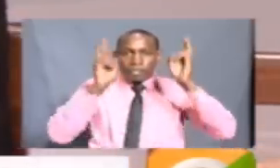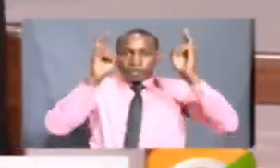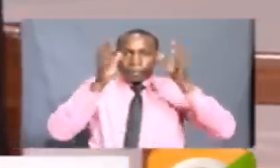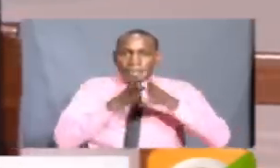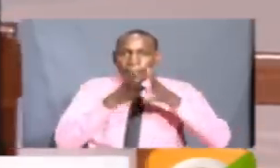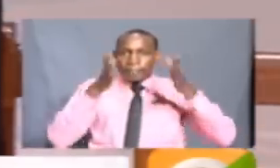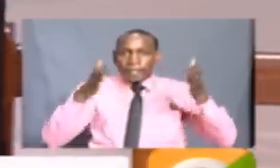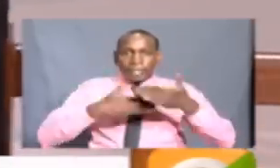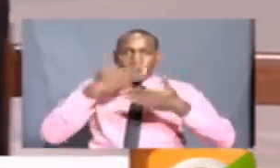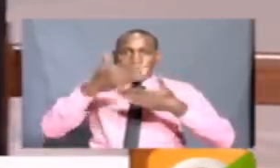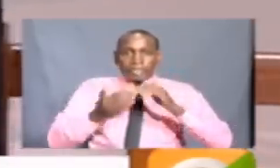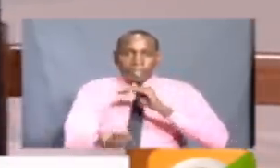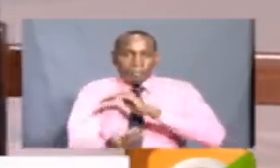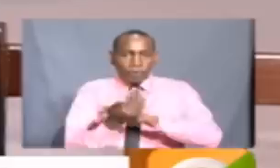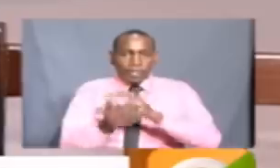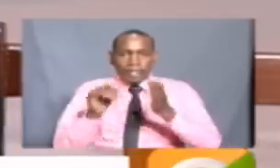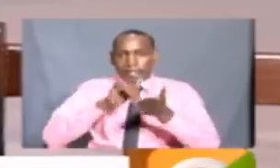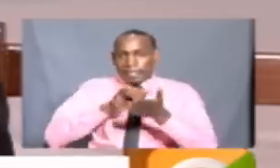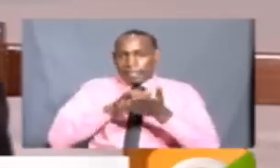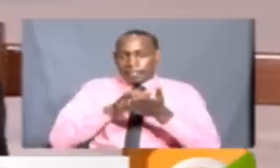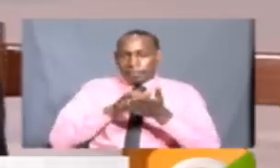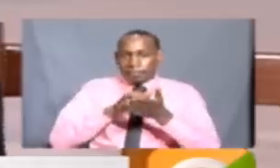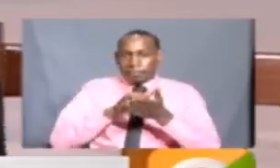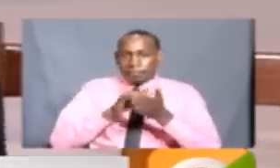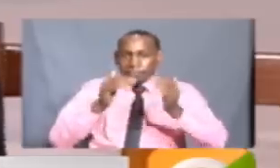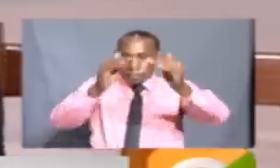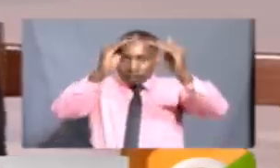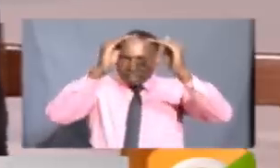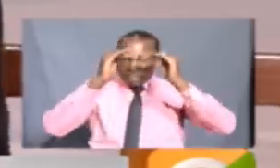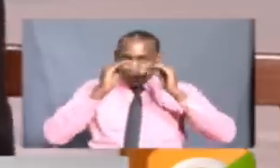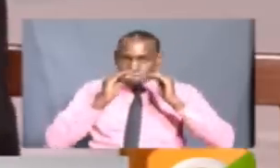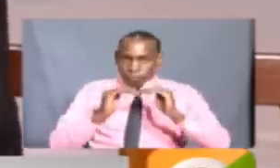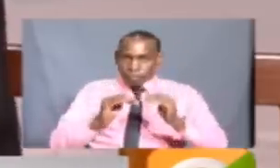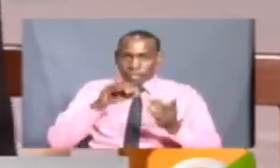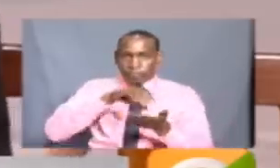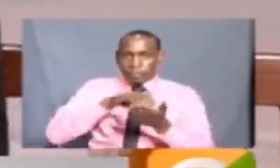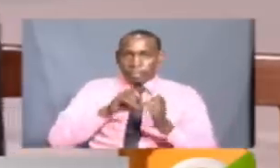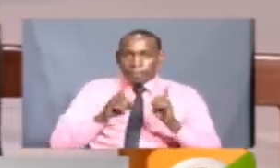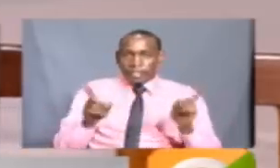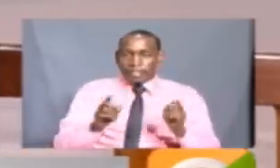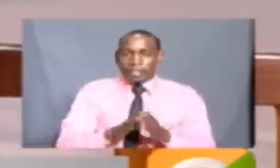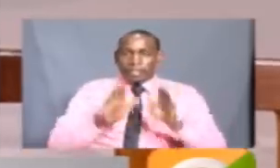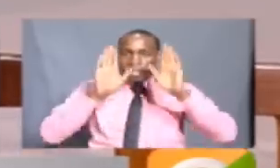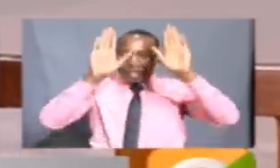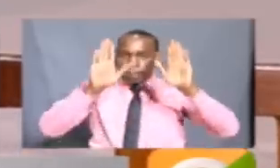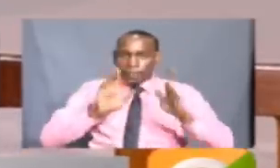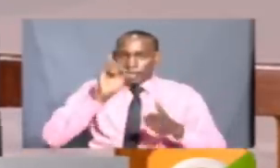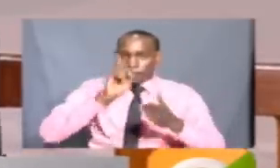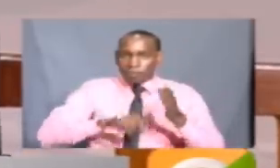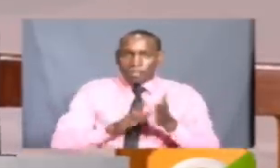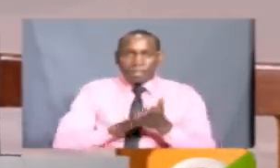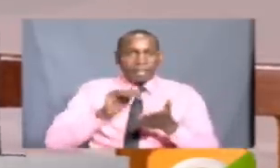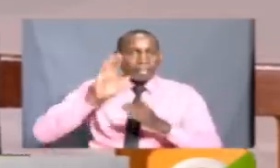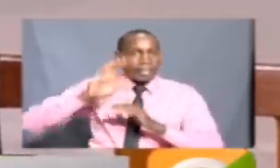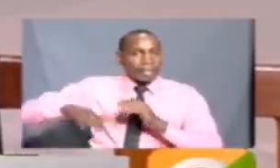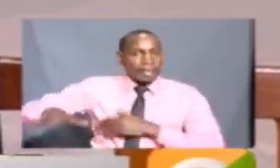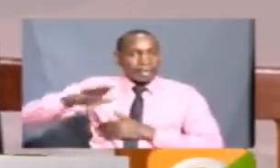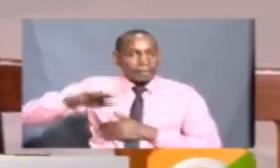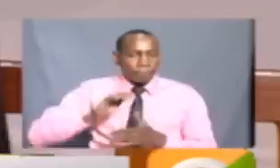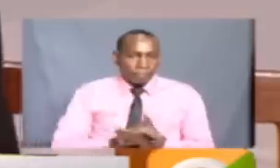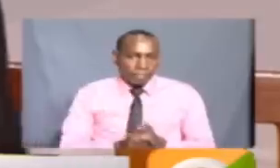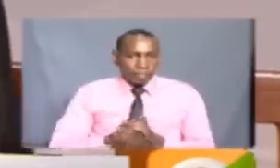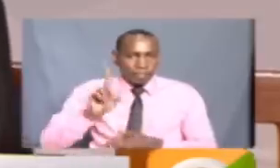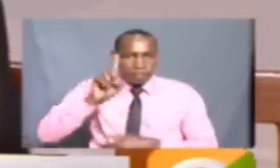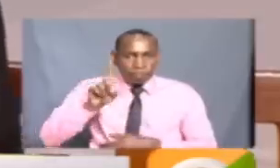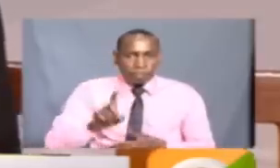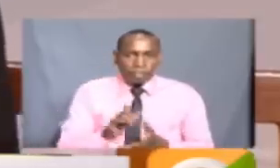the following morning to the effect that you have been demoted. Mm. And yet, what could be more important than the environment? Yeah.